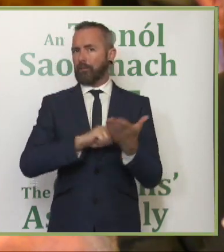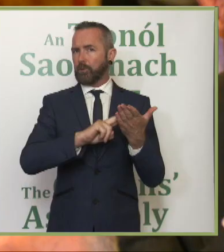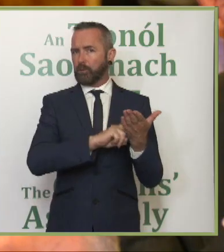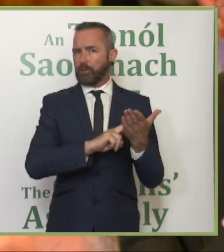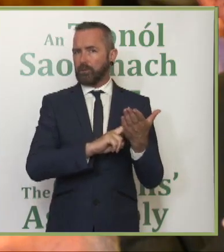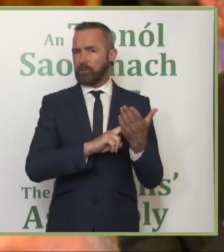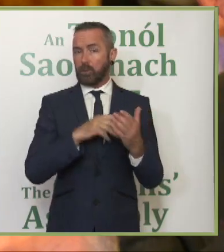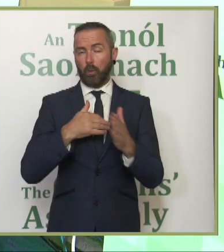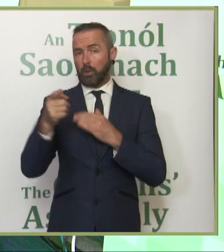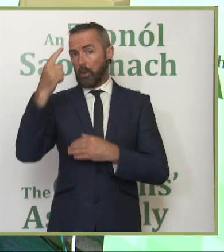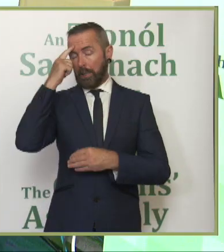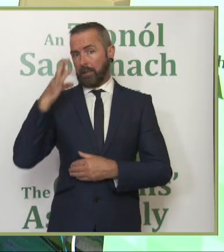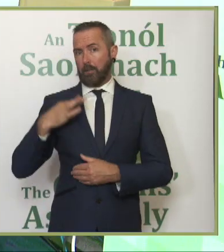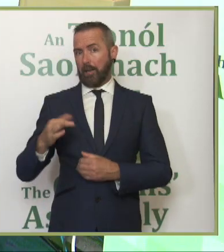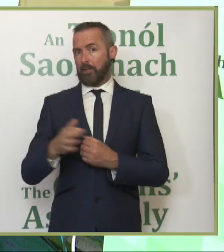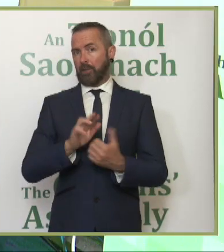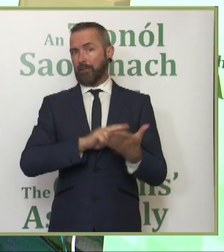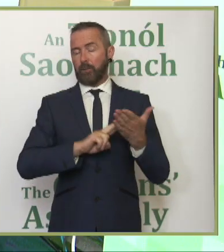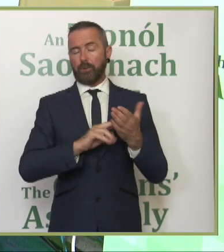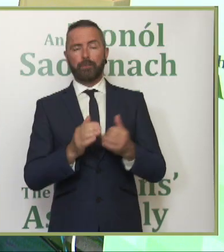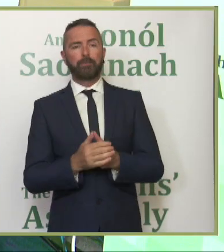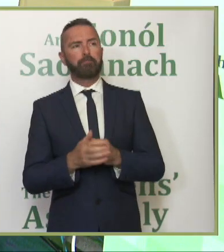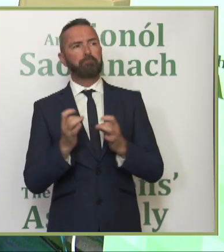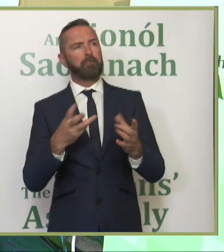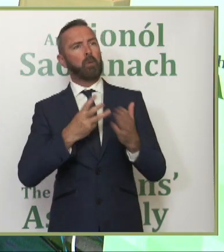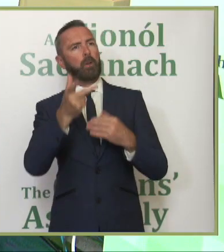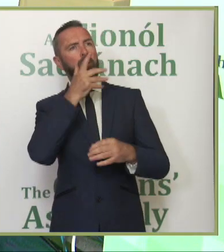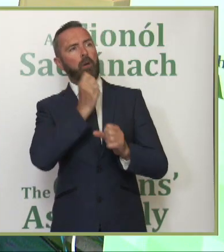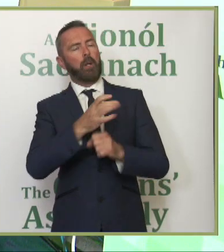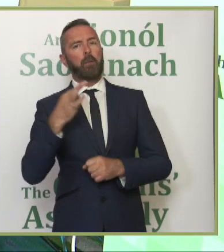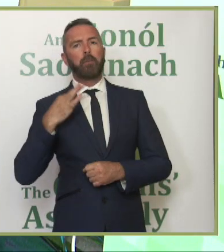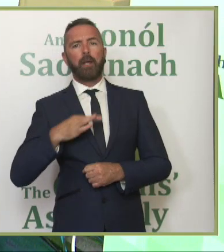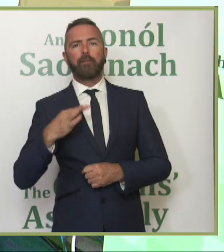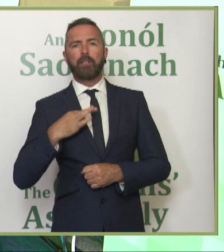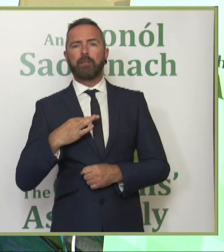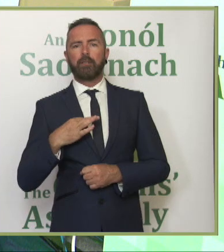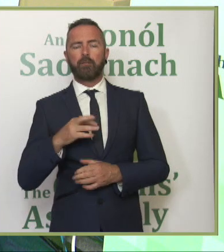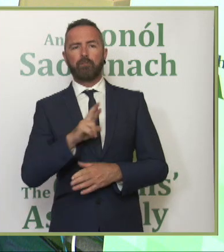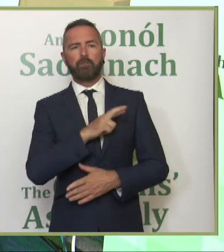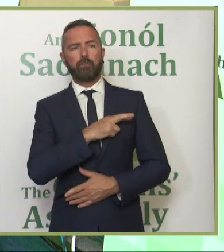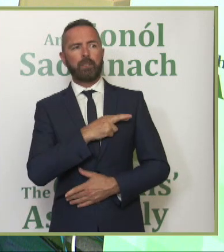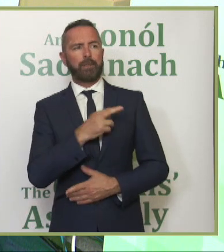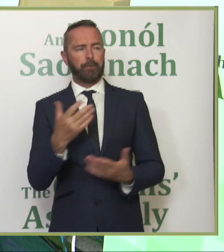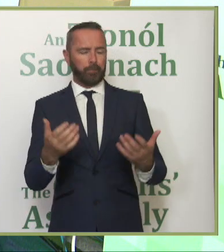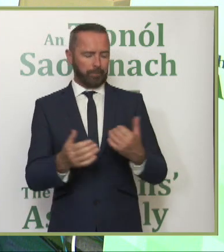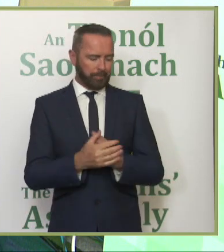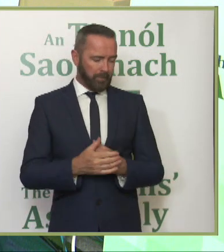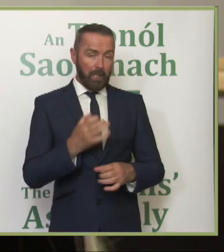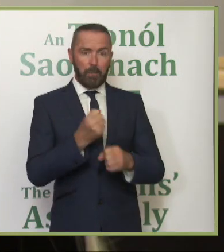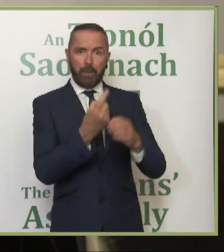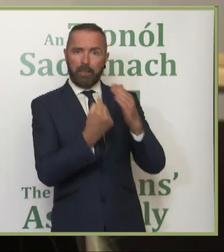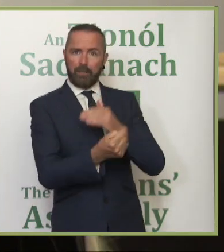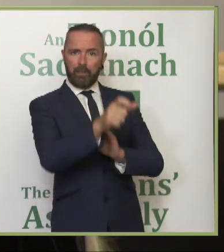Well, sorry. When we talk about benefits, really it's down to the